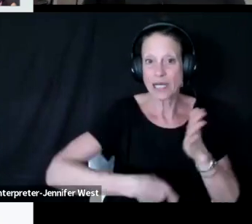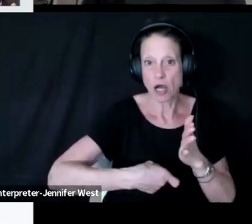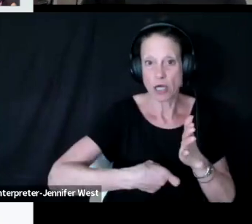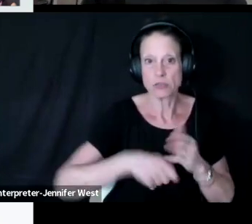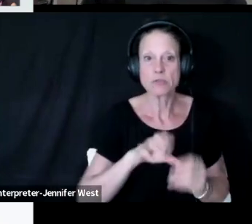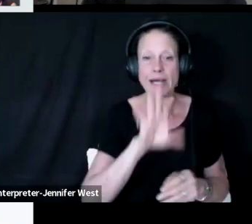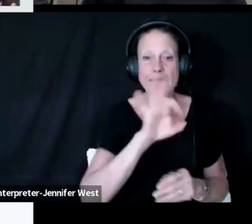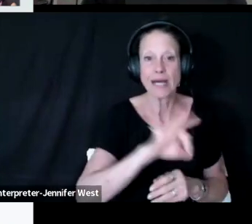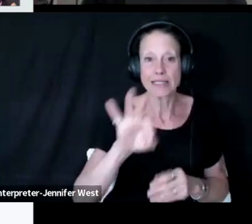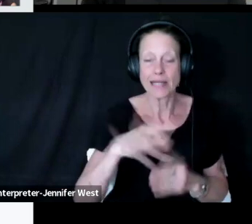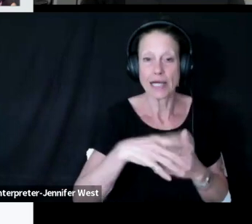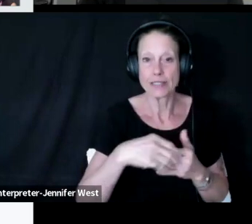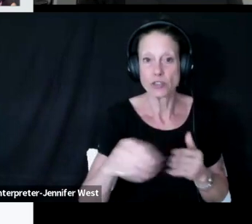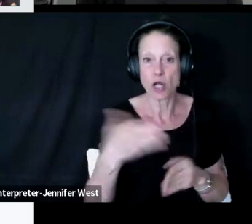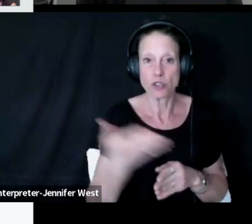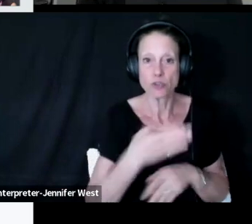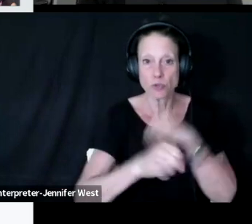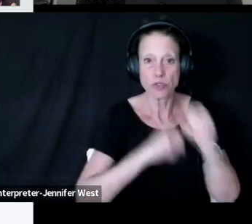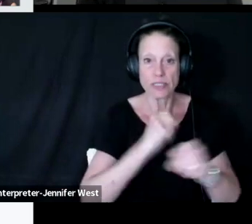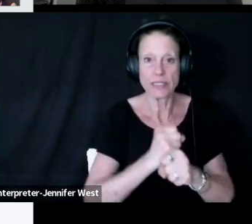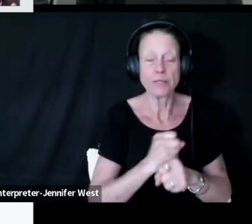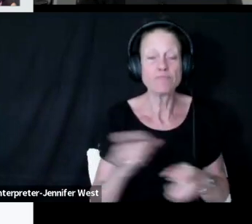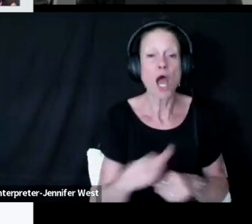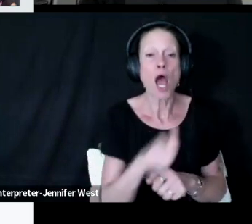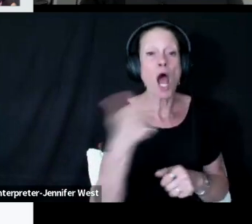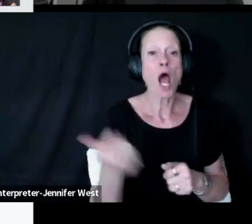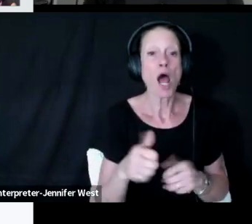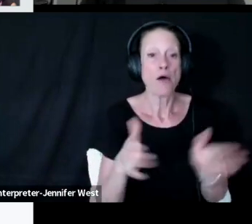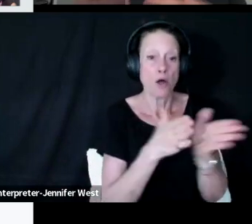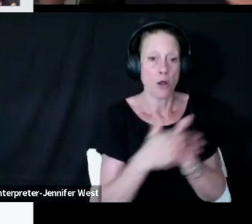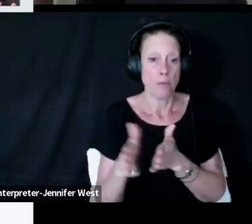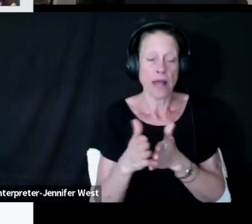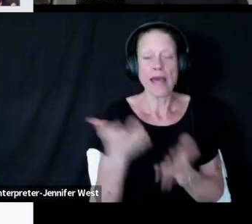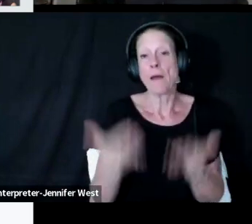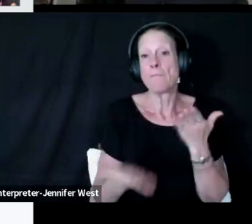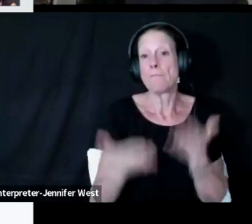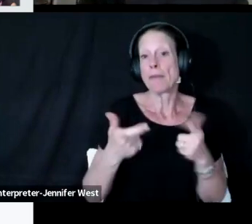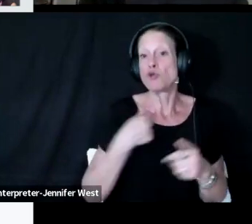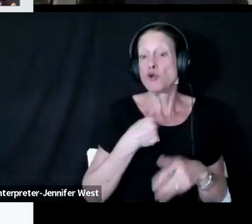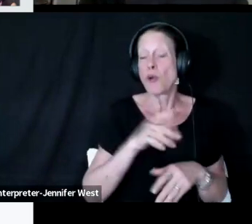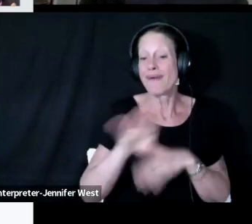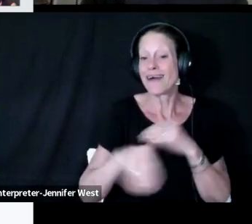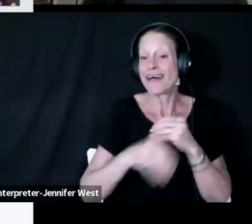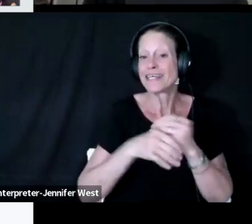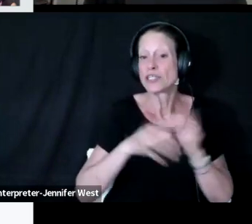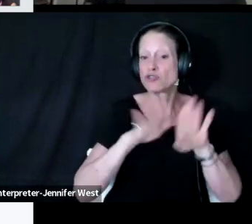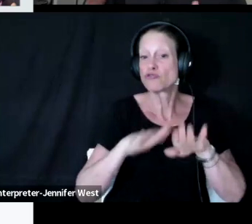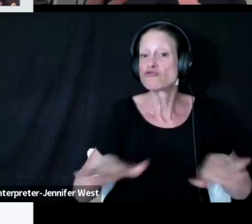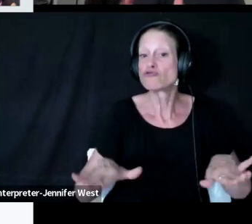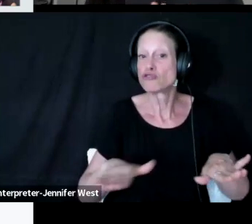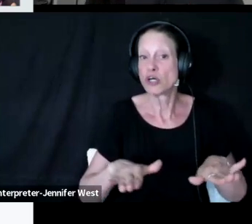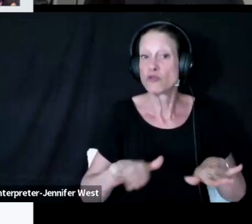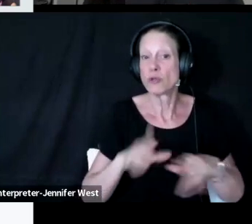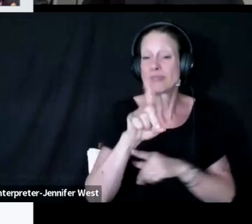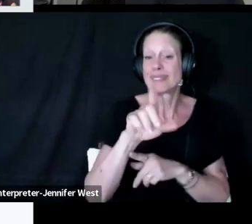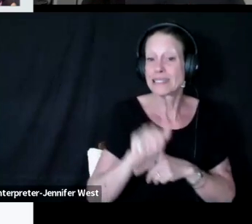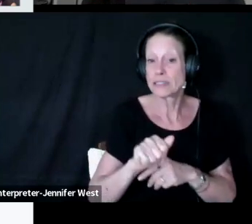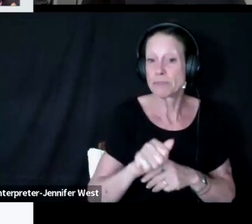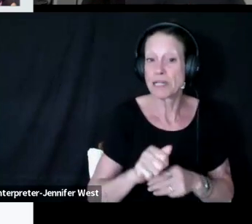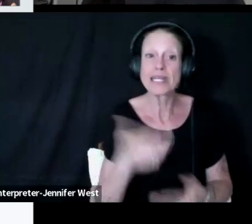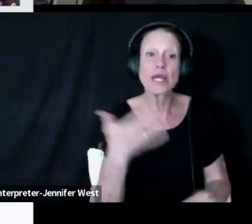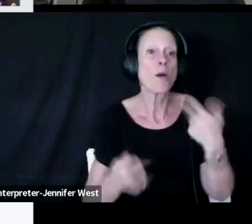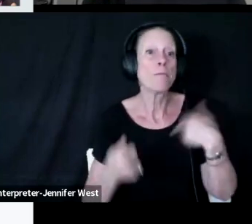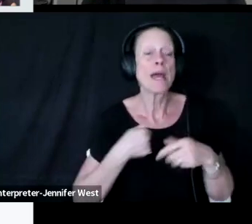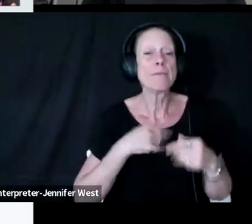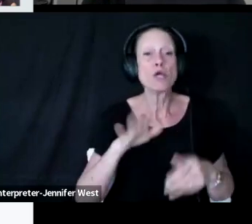an additional individual, another child with a disability. Some people put their aging parents in, those type of things. An